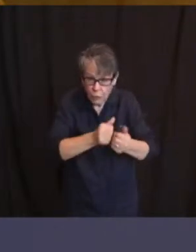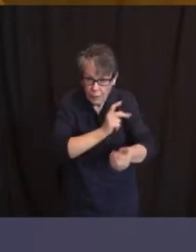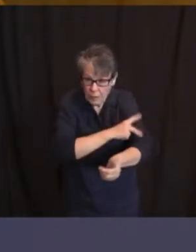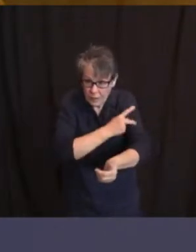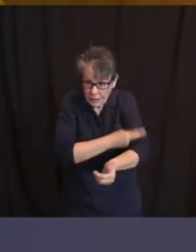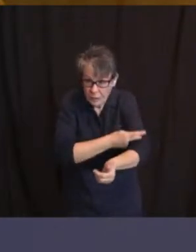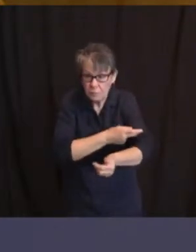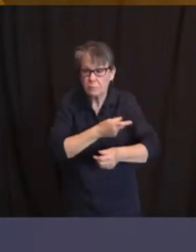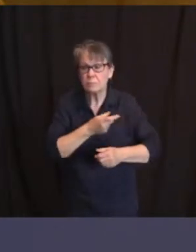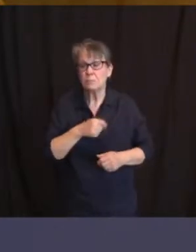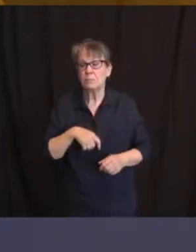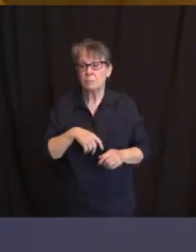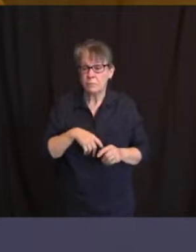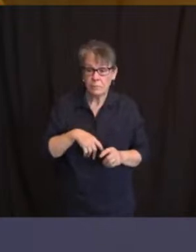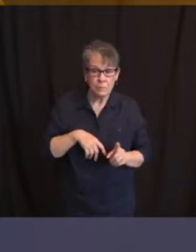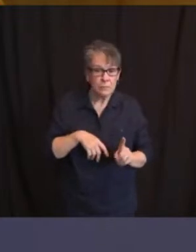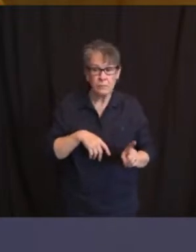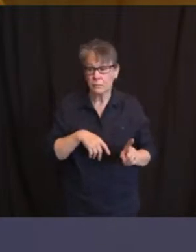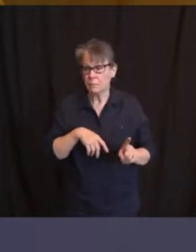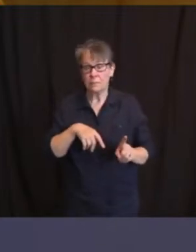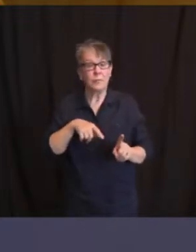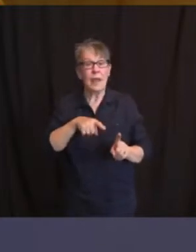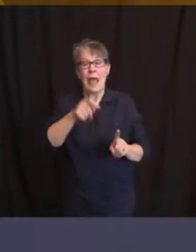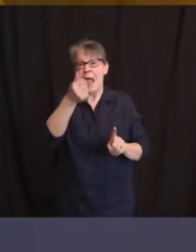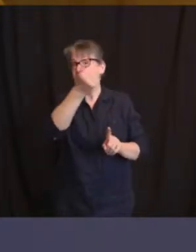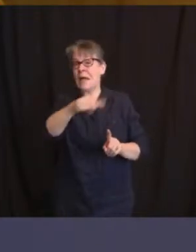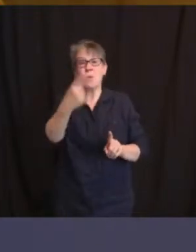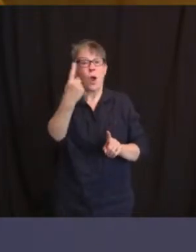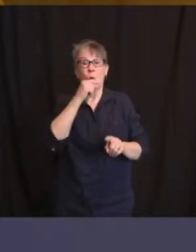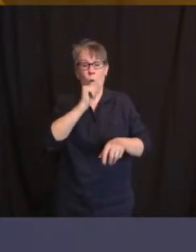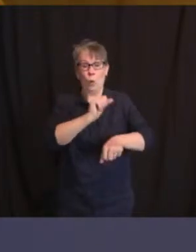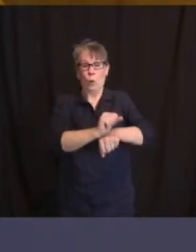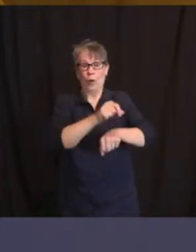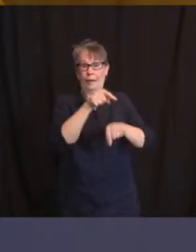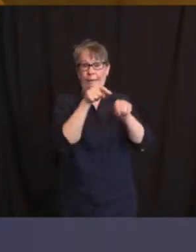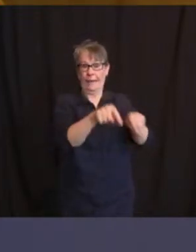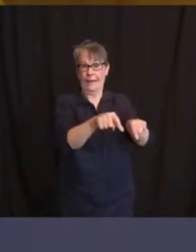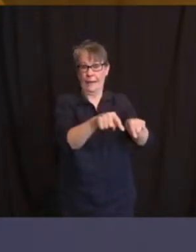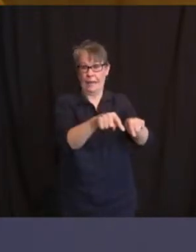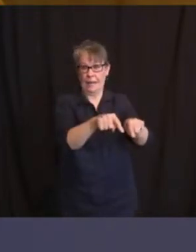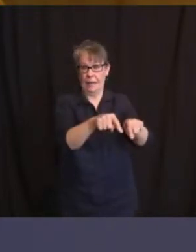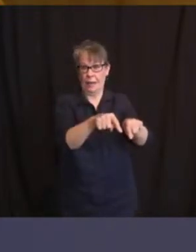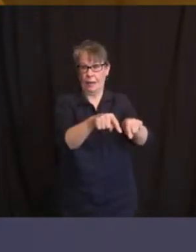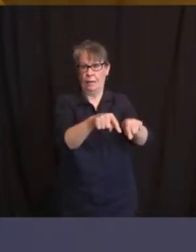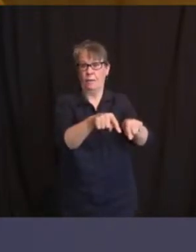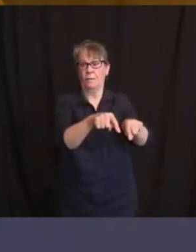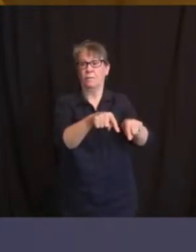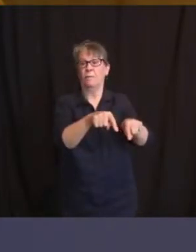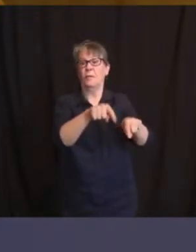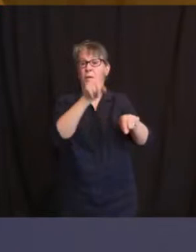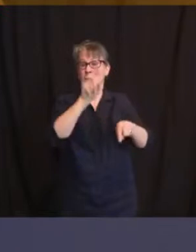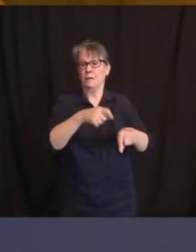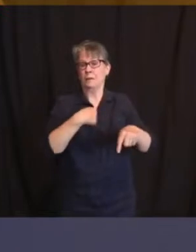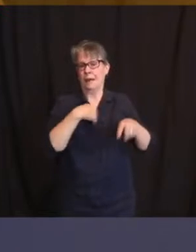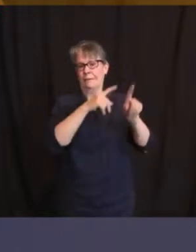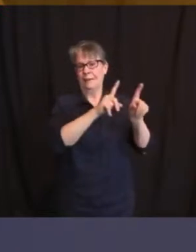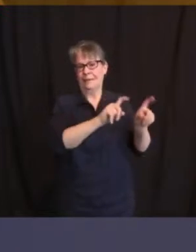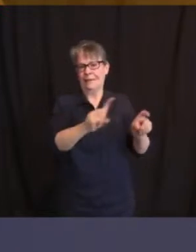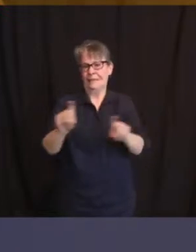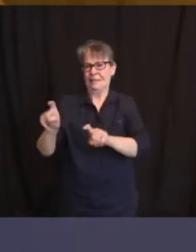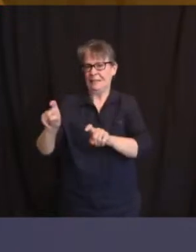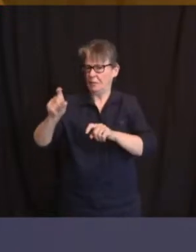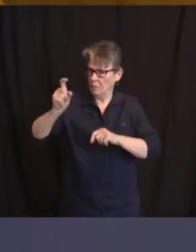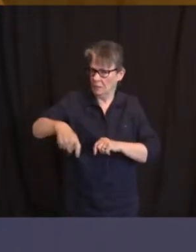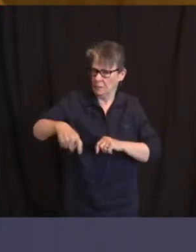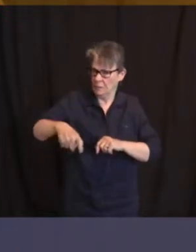The directive requires baseline testing of staff and residents to be completed by May 26th, retesting of individuals who